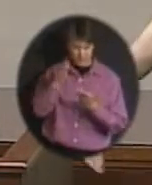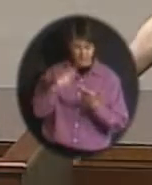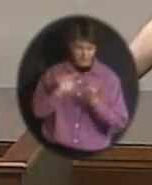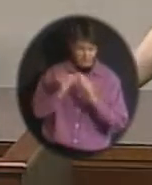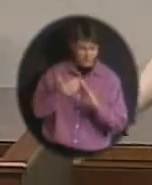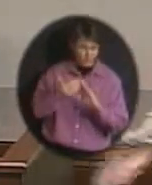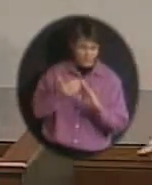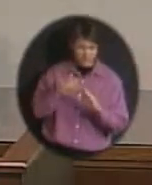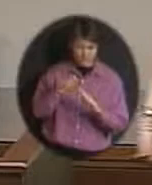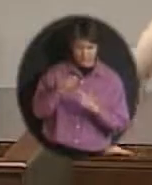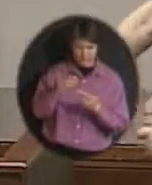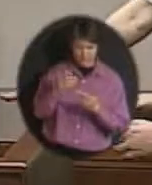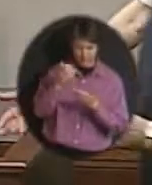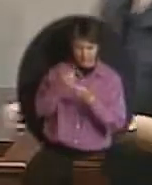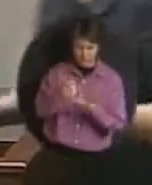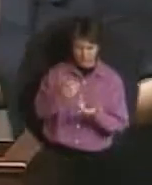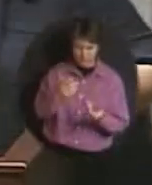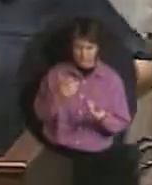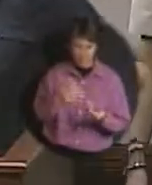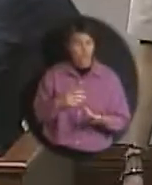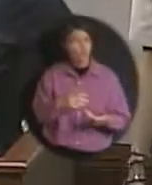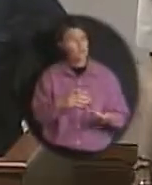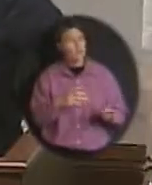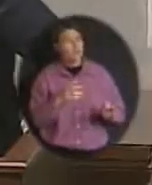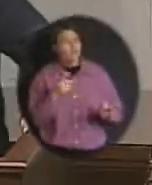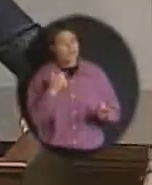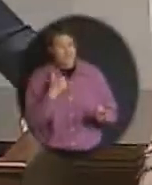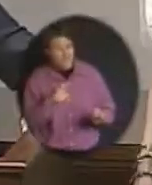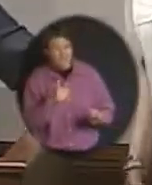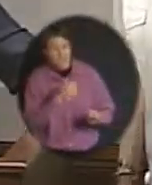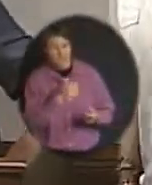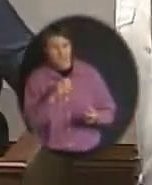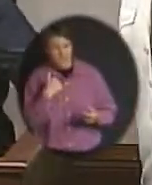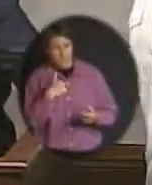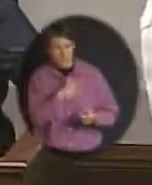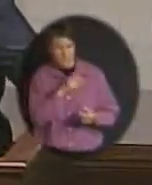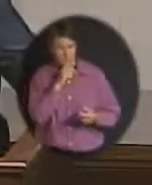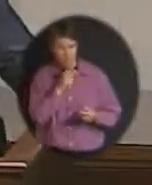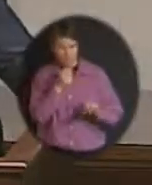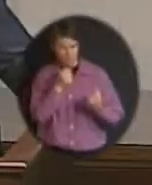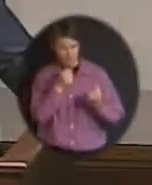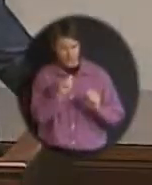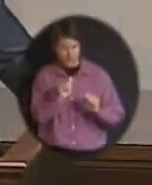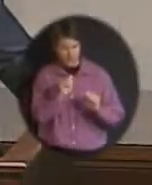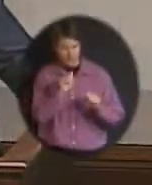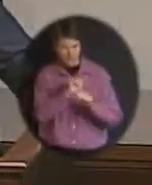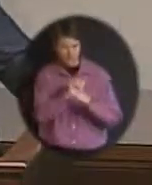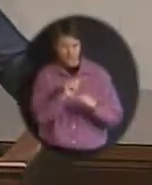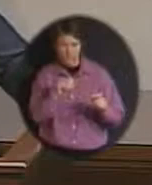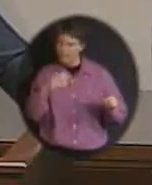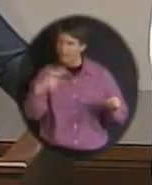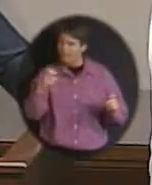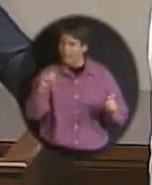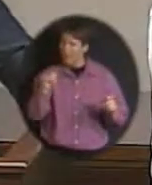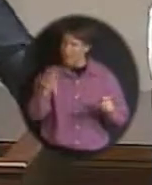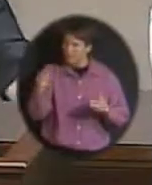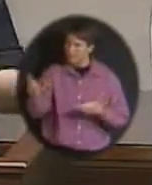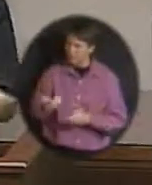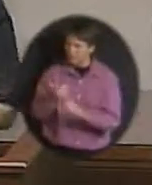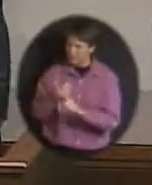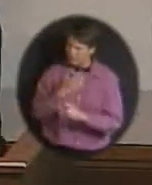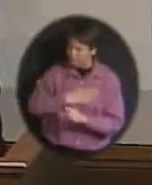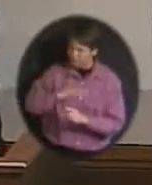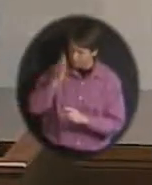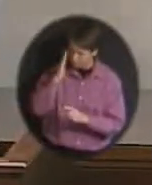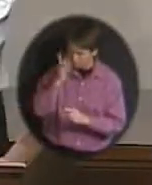in July. Okay. So we have been trying to be very strategic to work with both. Heather, why don't you introduce yourself? Oh, I am